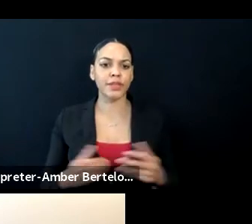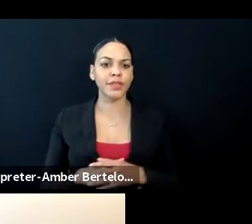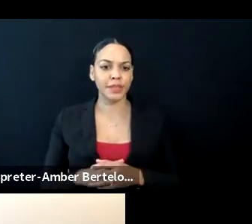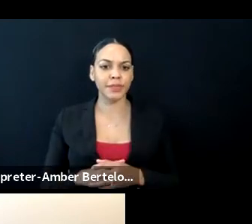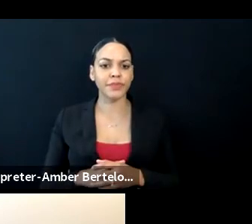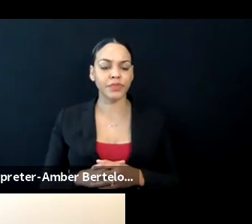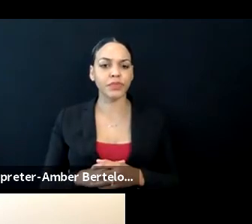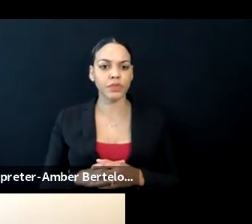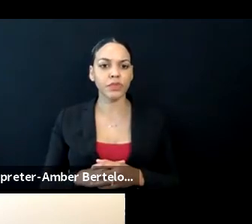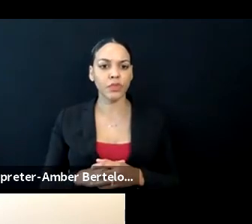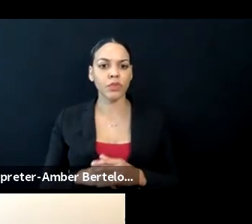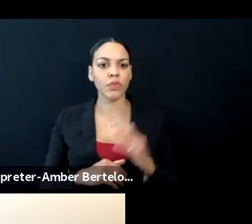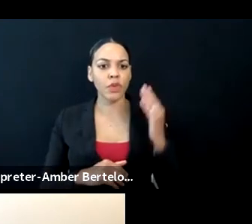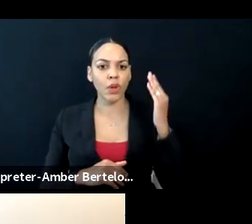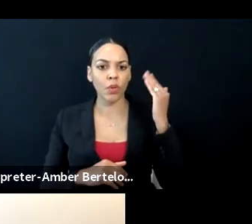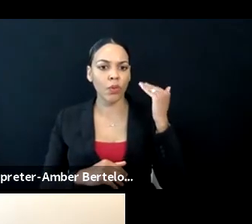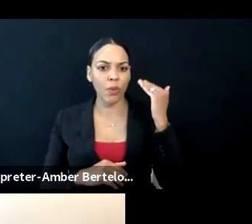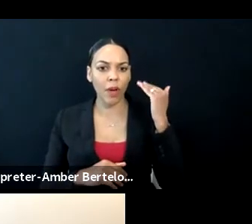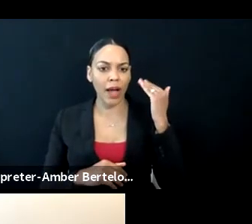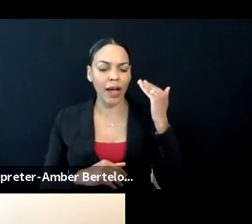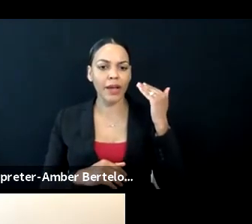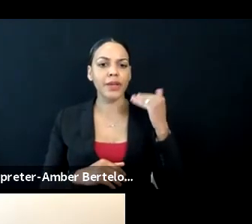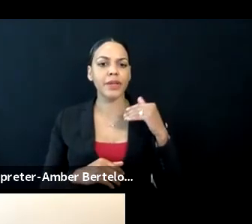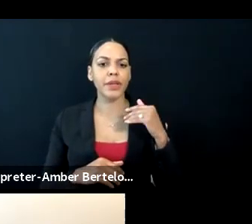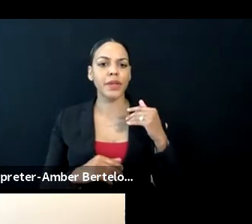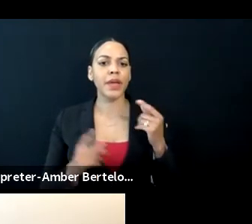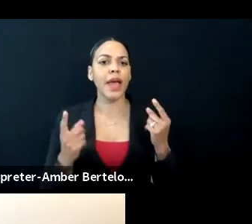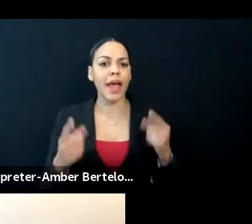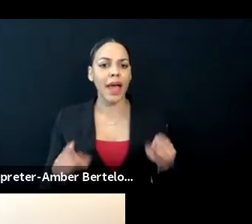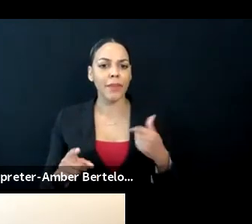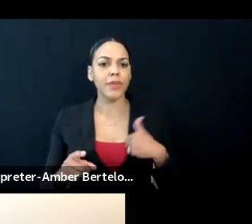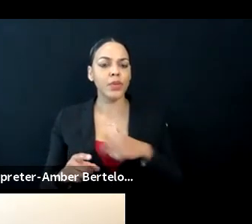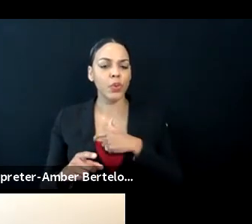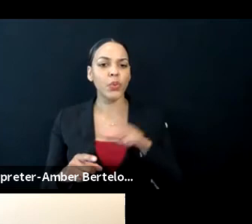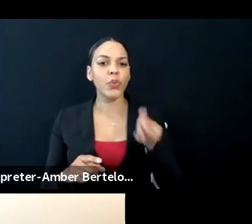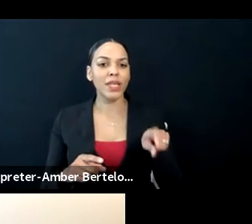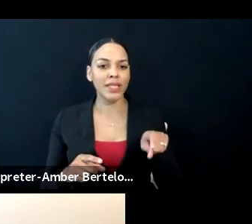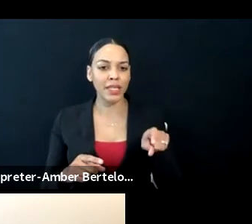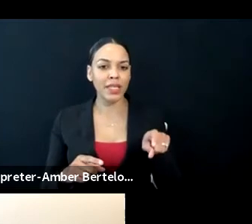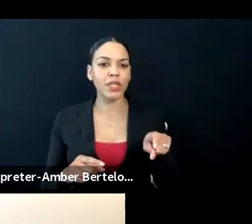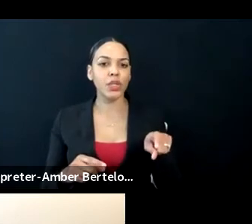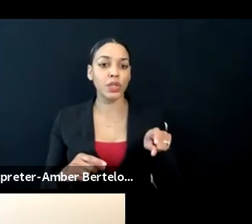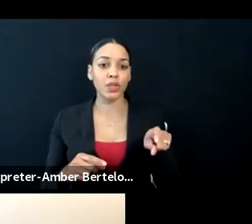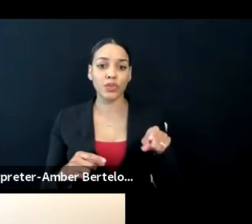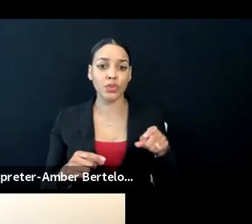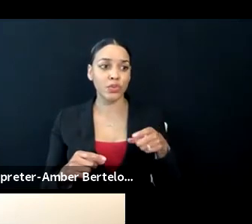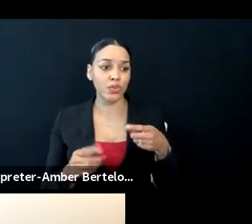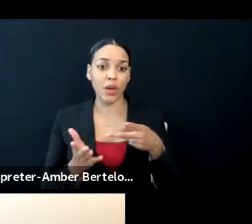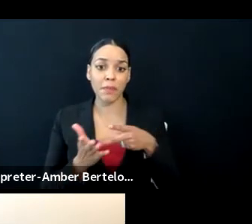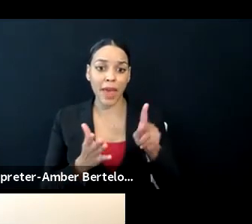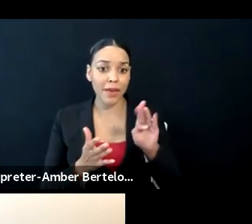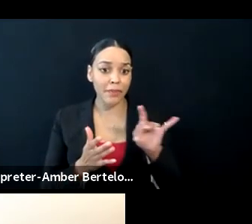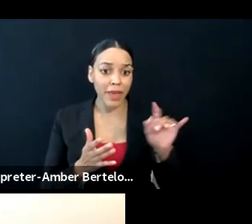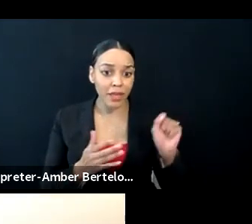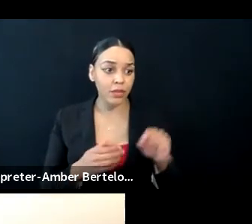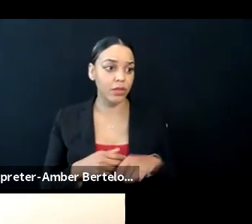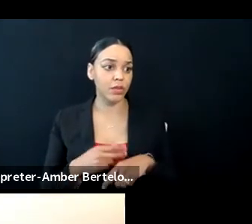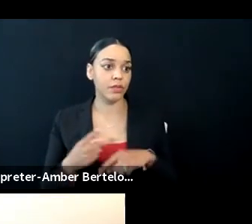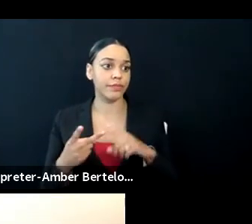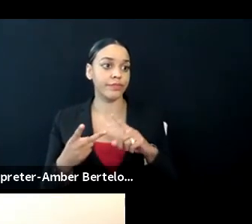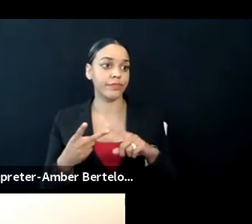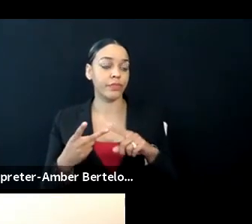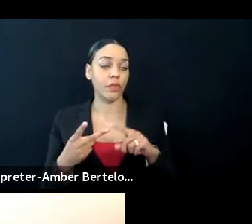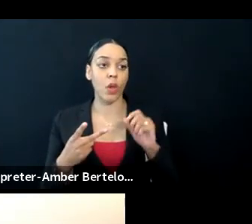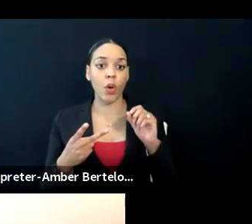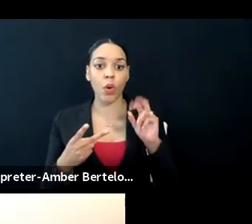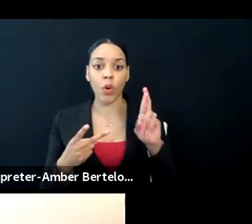exhausted because we need to pay the bills, and so maybe we get the big call, right?